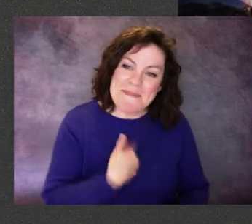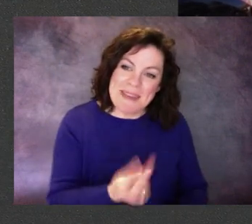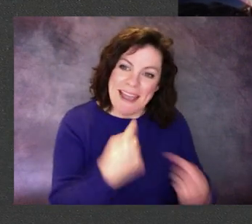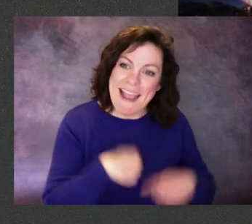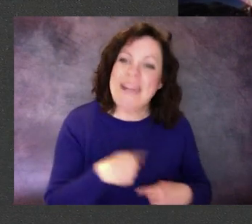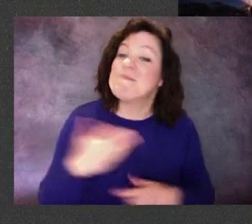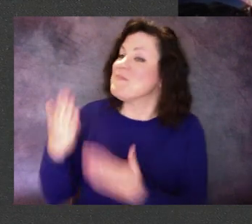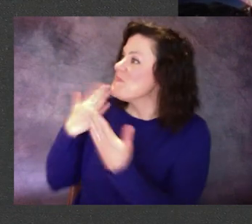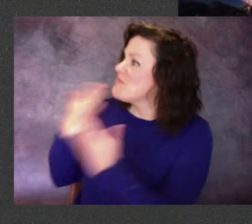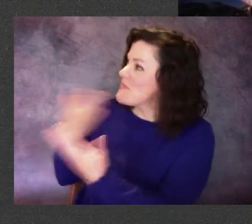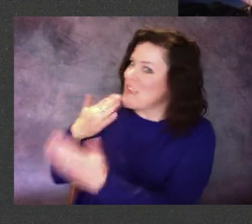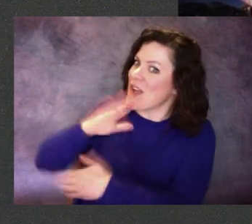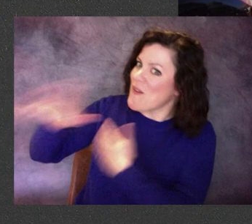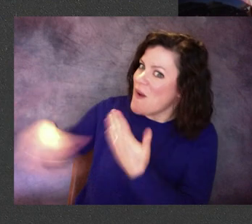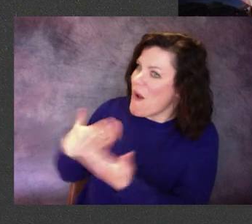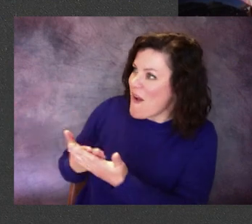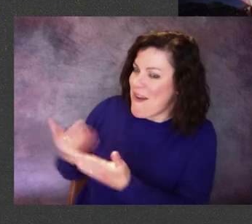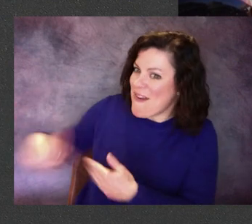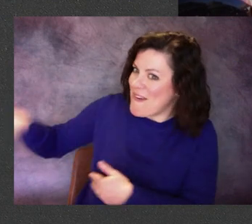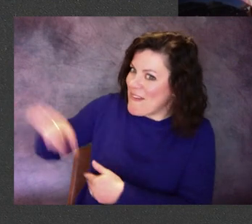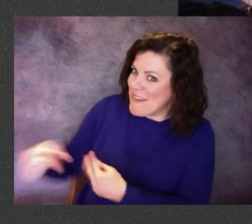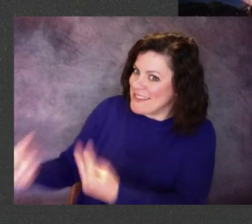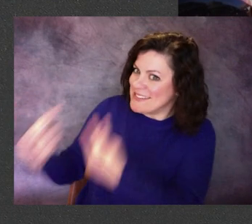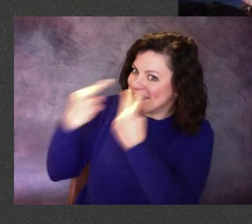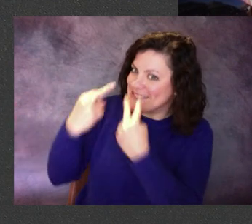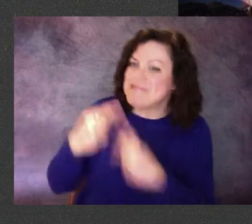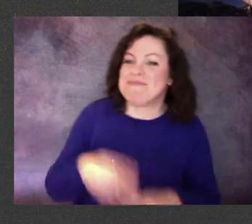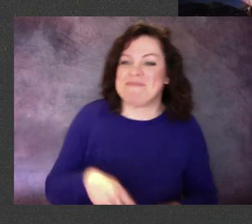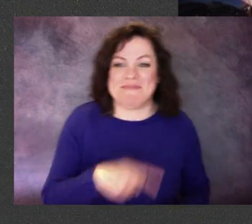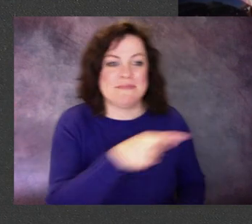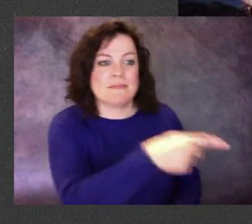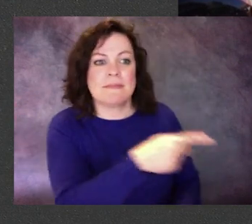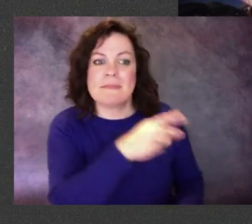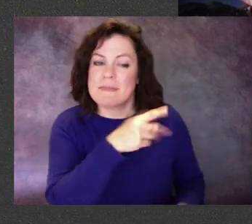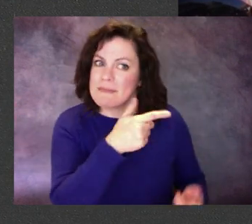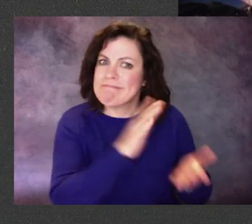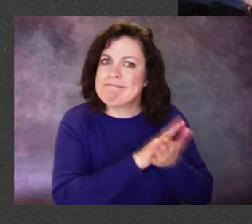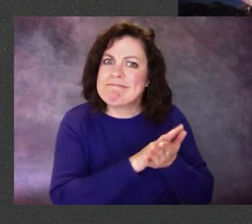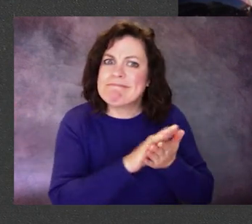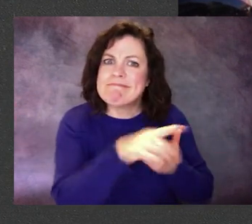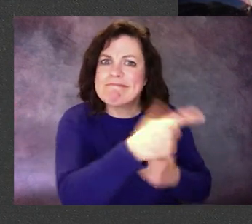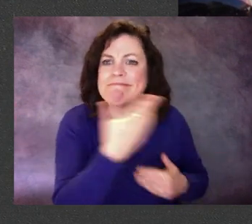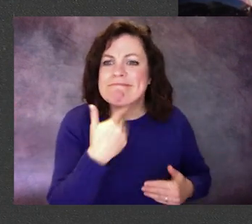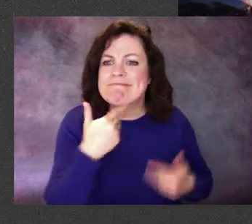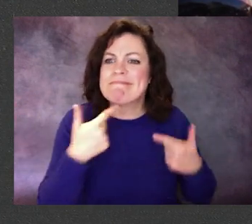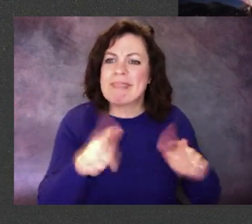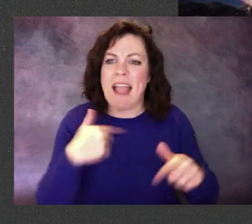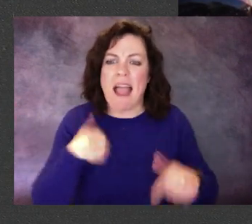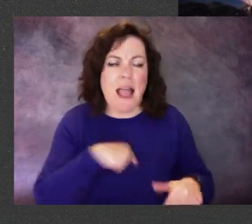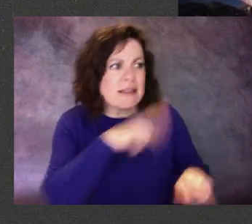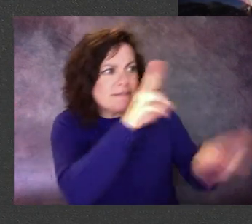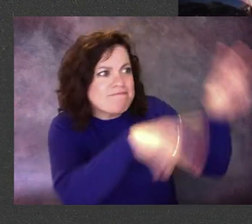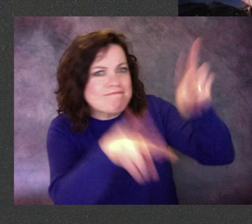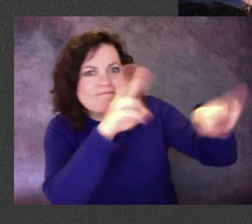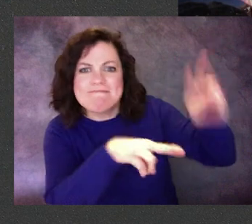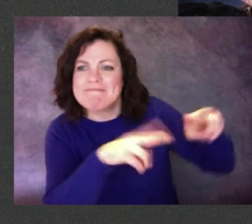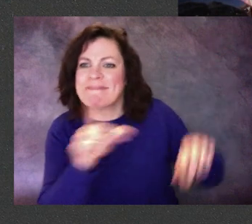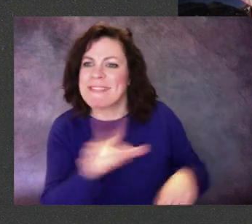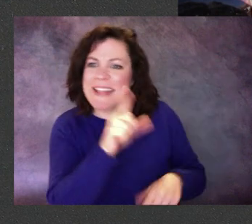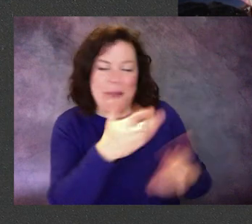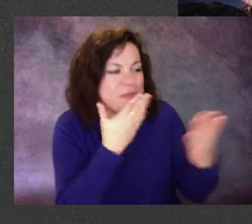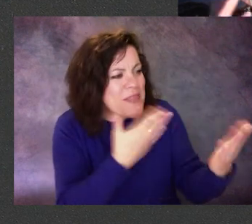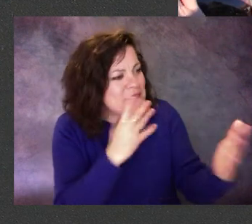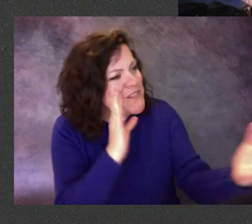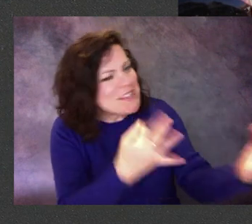Yeah, of course. And also, thank you for all that you do, because she allows us to come here and have a special time together with books, right? Mm-hmm.